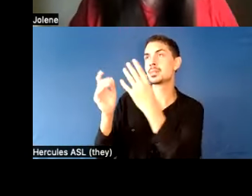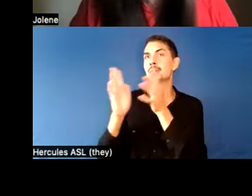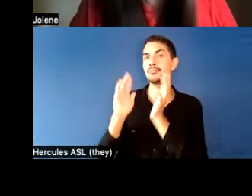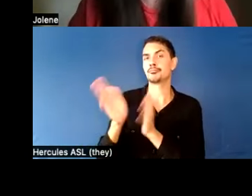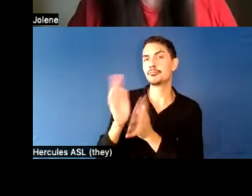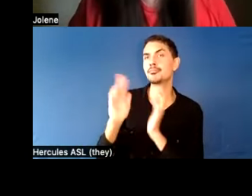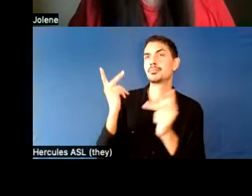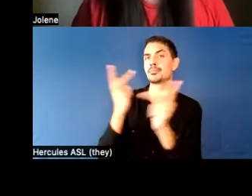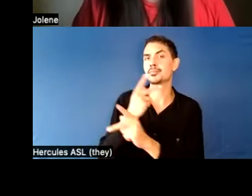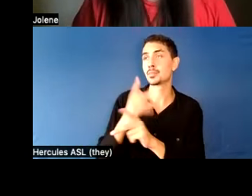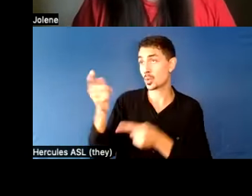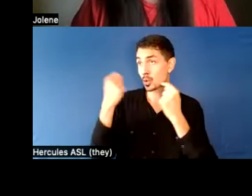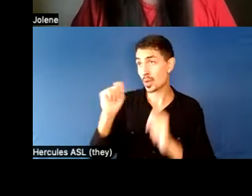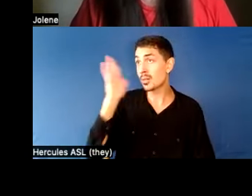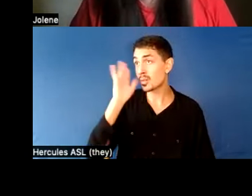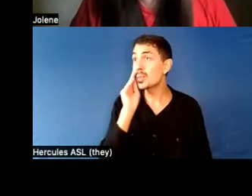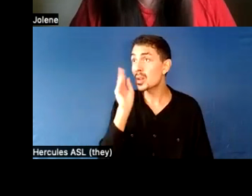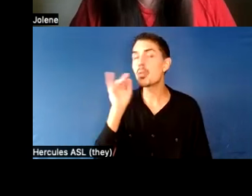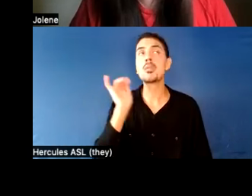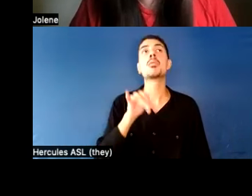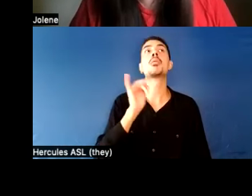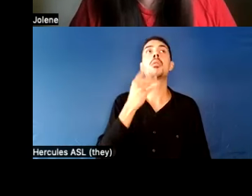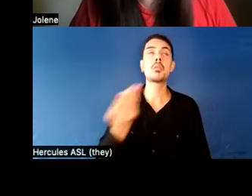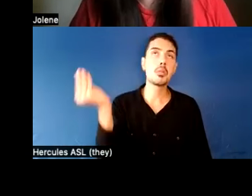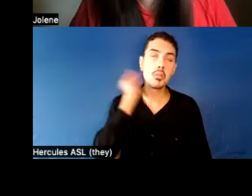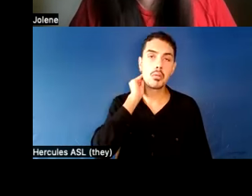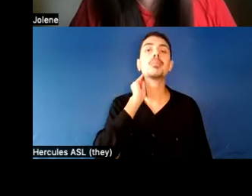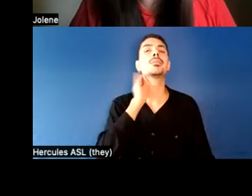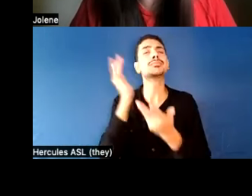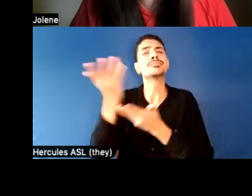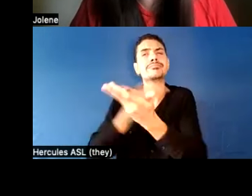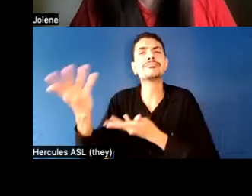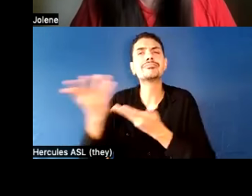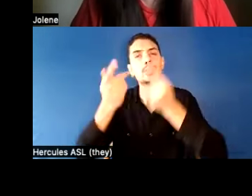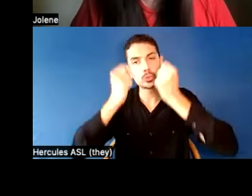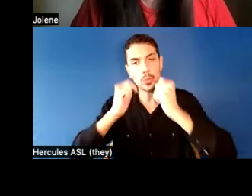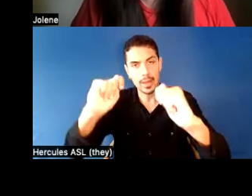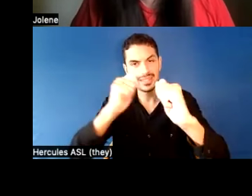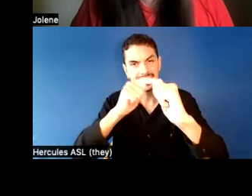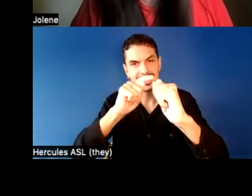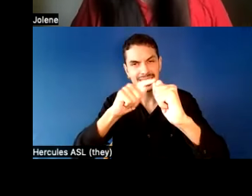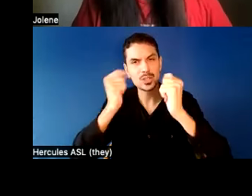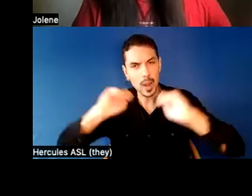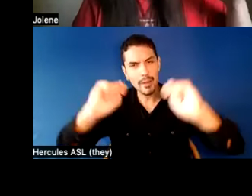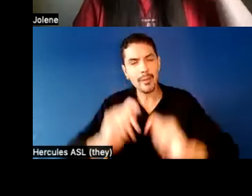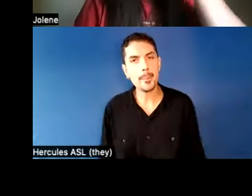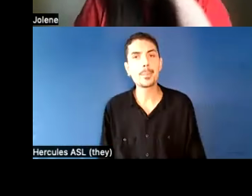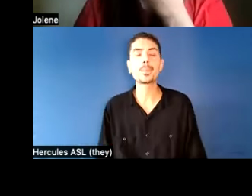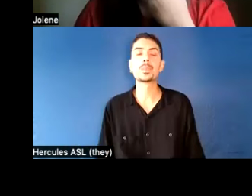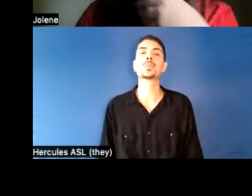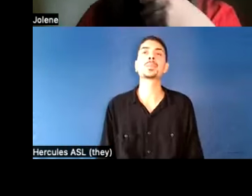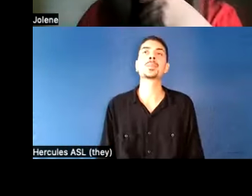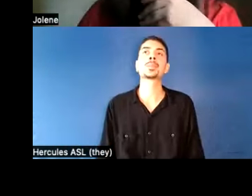can try things with you. And I think that that's what's really important, is just trying. And so kind of at the heart of it, you